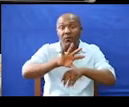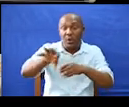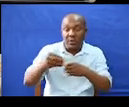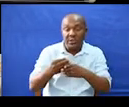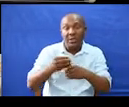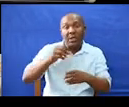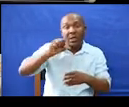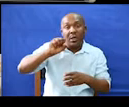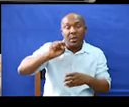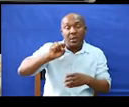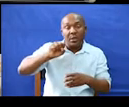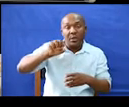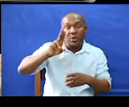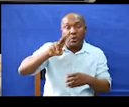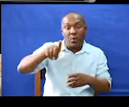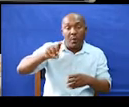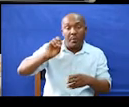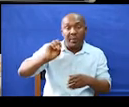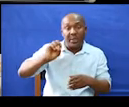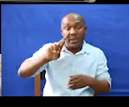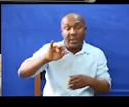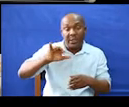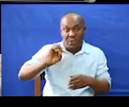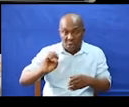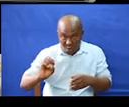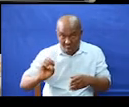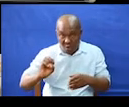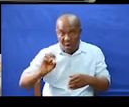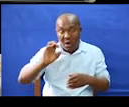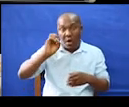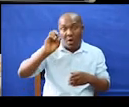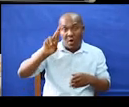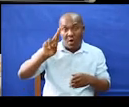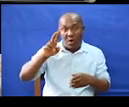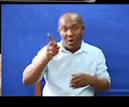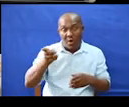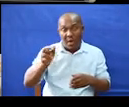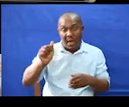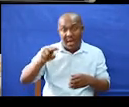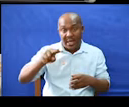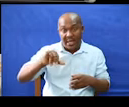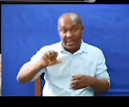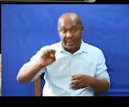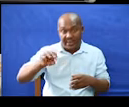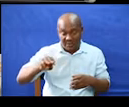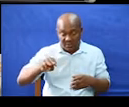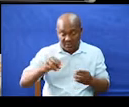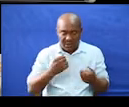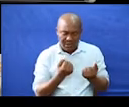organisms to reproduce, and after reproduction we will get a